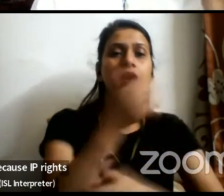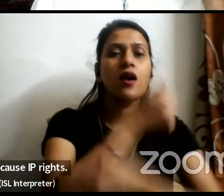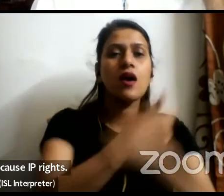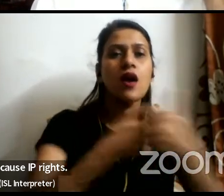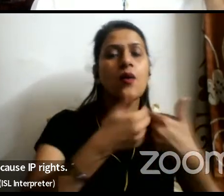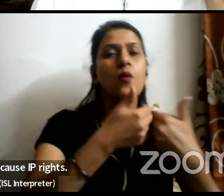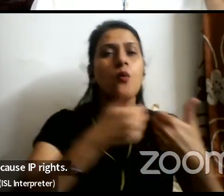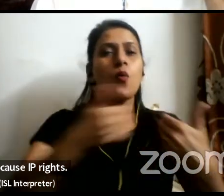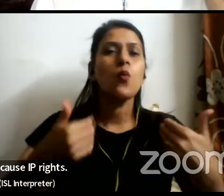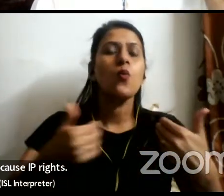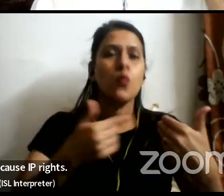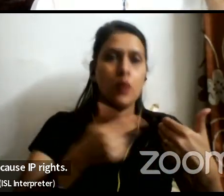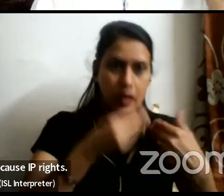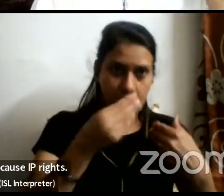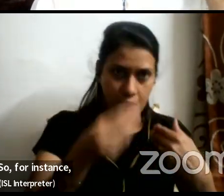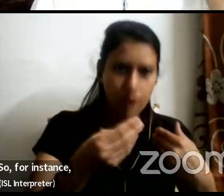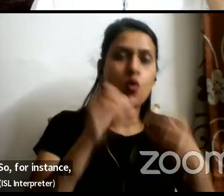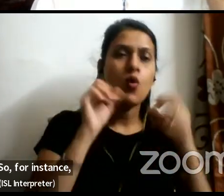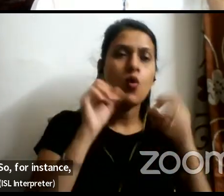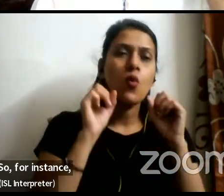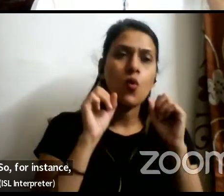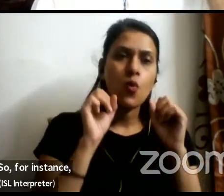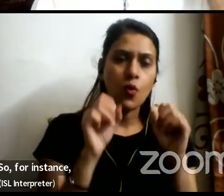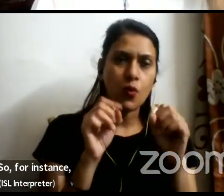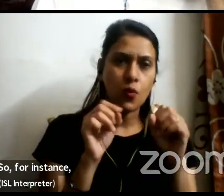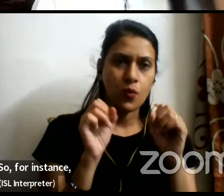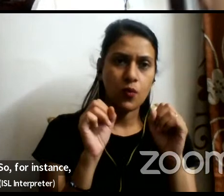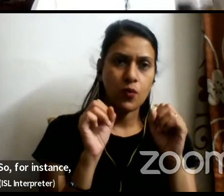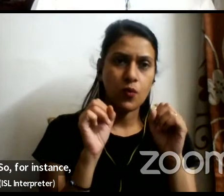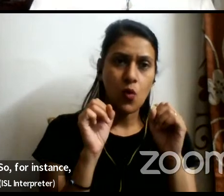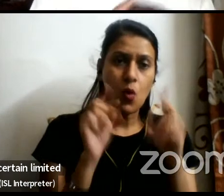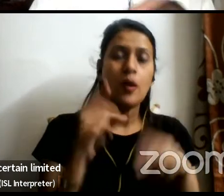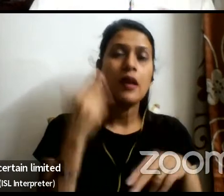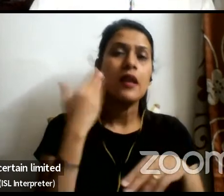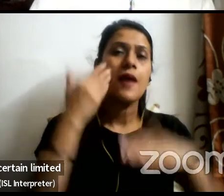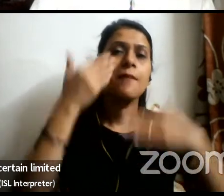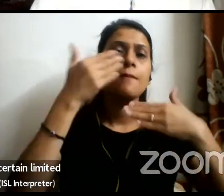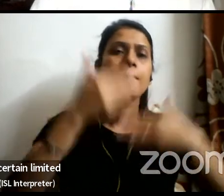instance, you can say, okay, for a certain limited period of time,